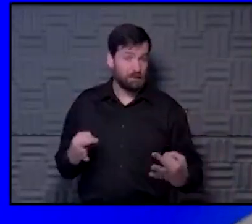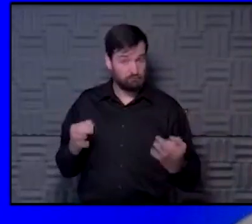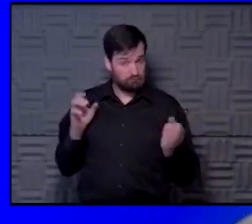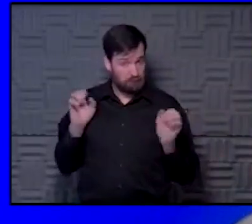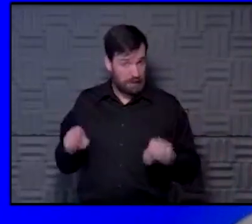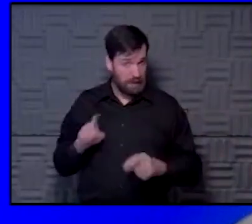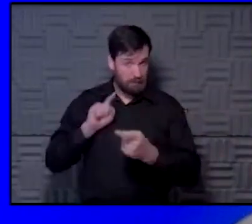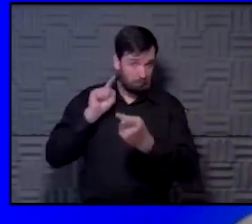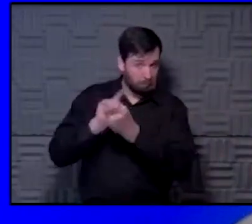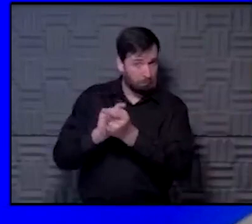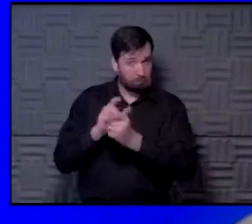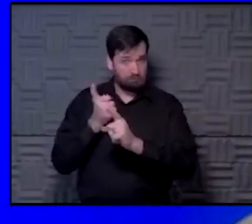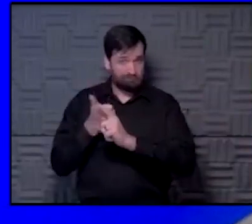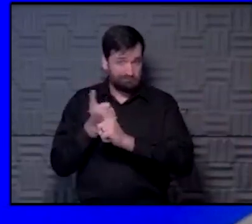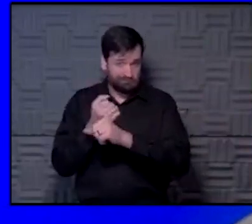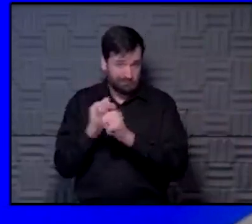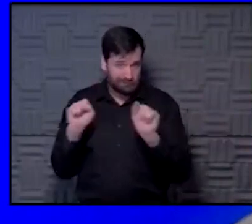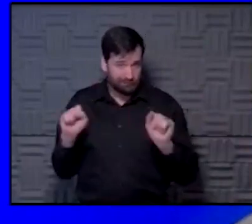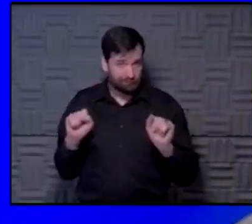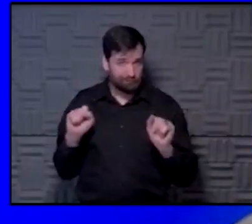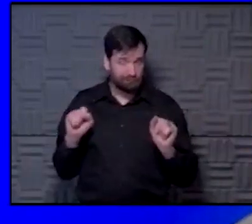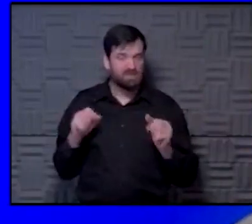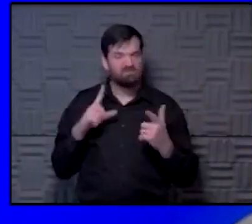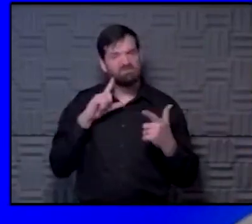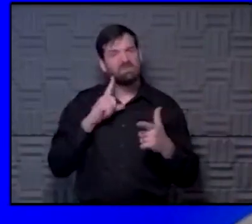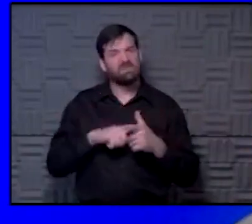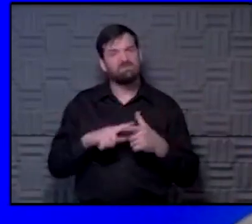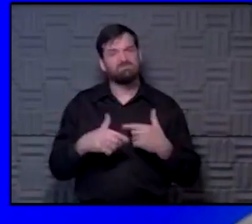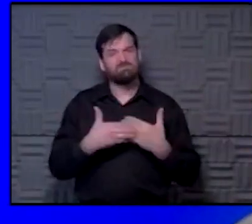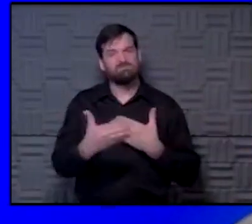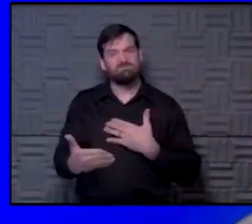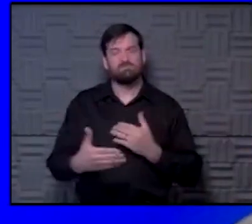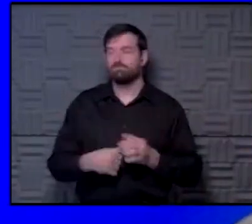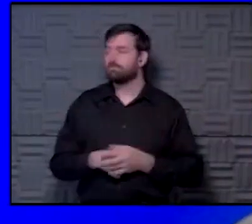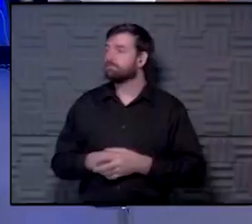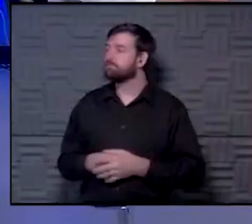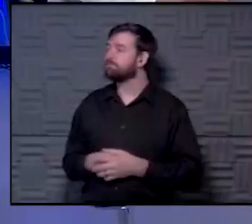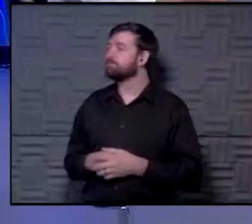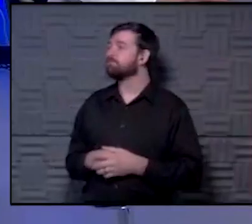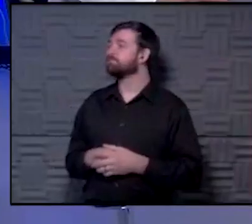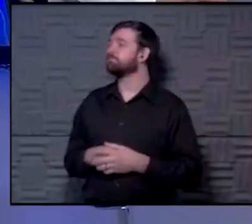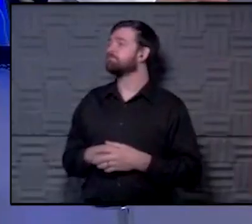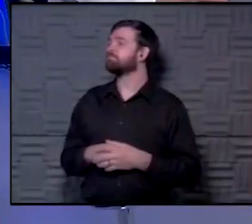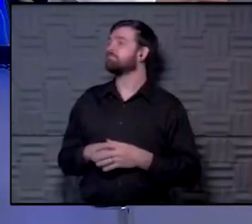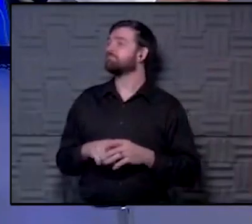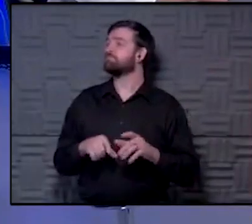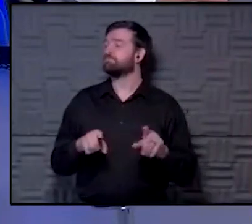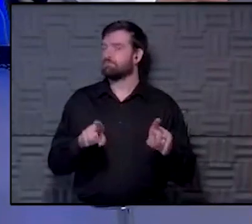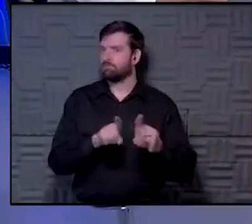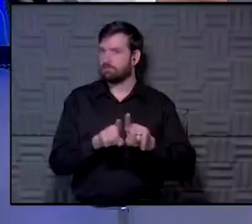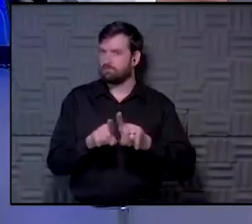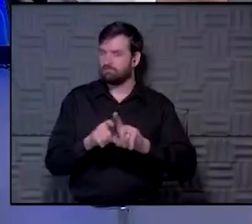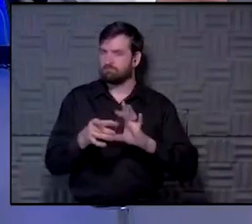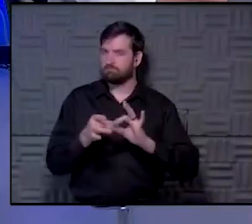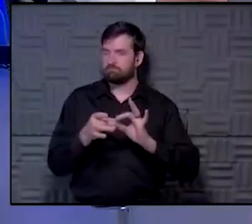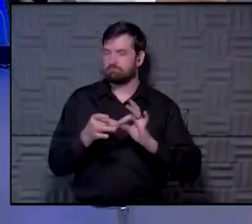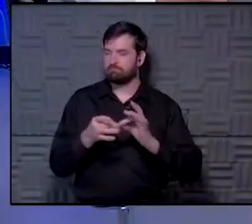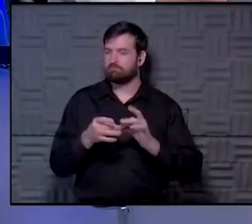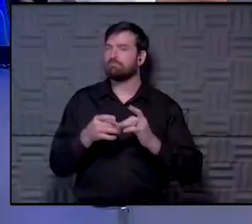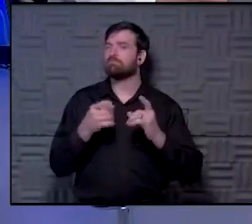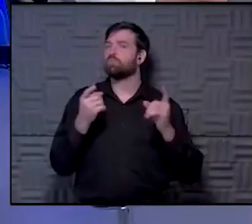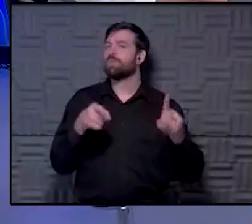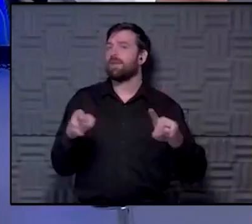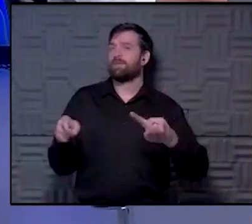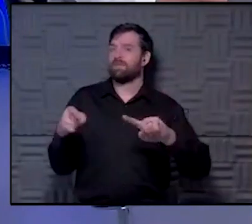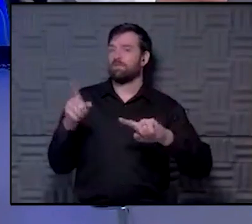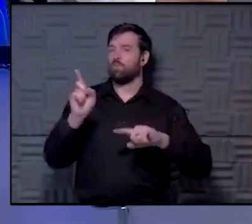with them and be safe and go from there. I would also maybe add a caveat, what's going on in the